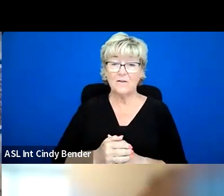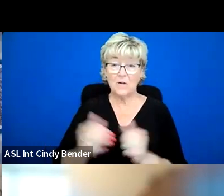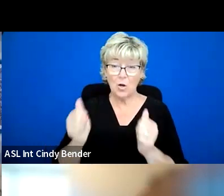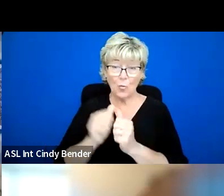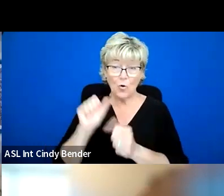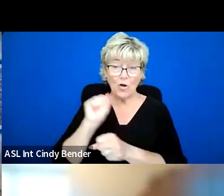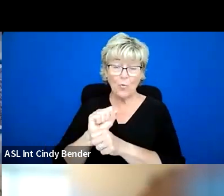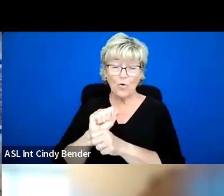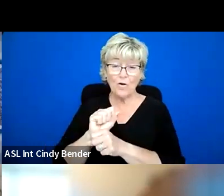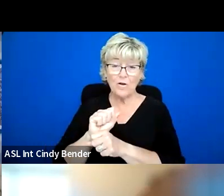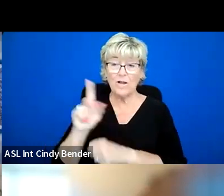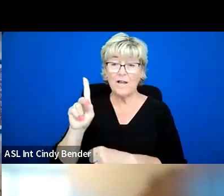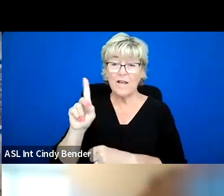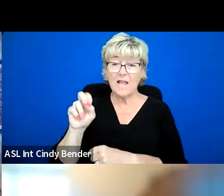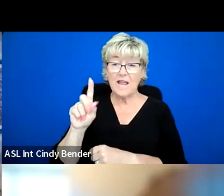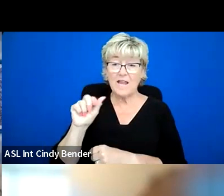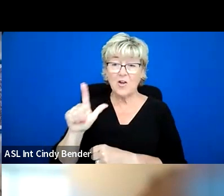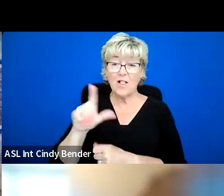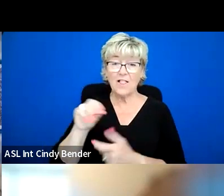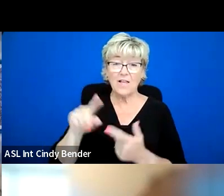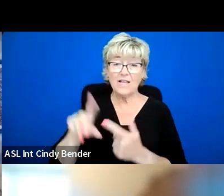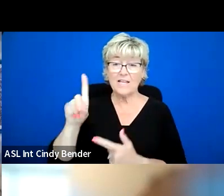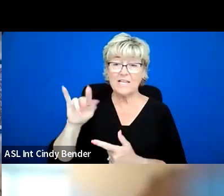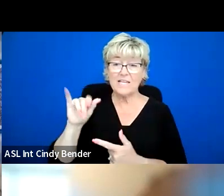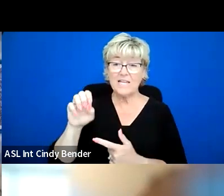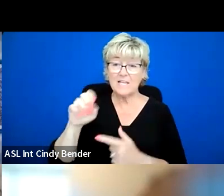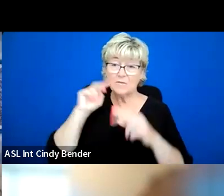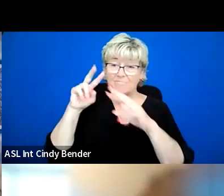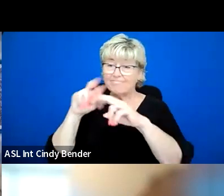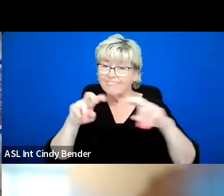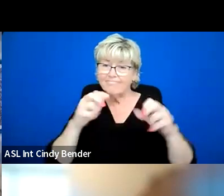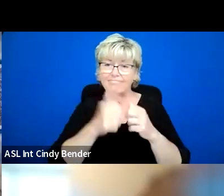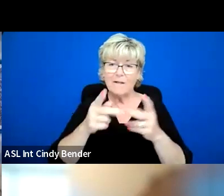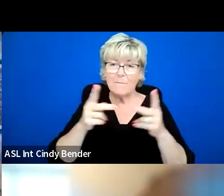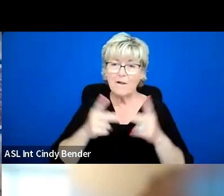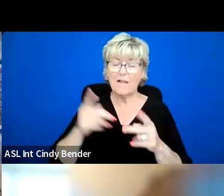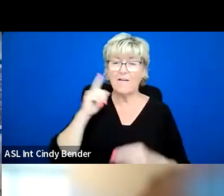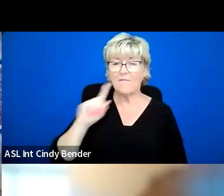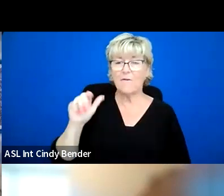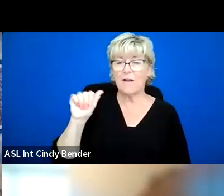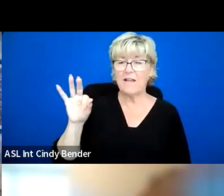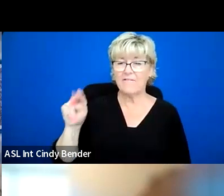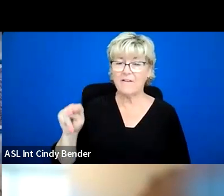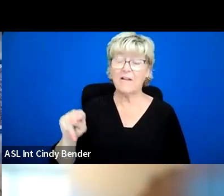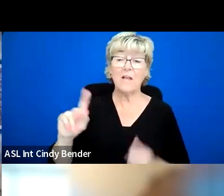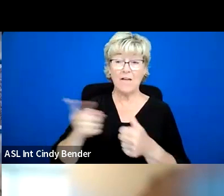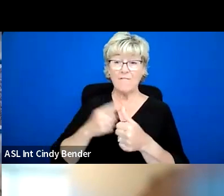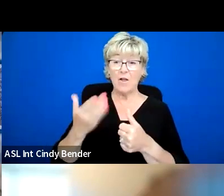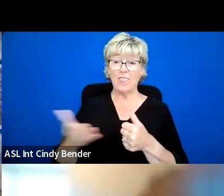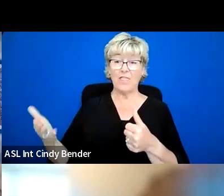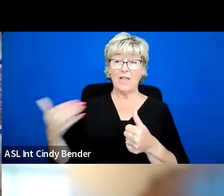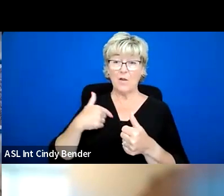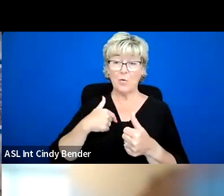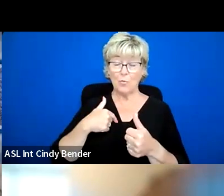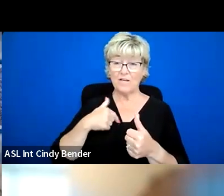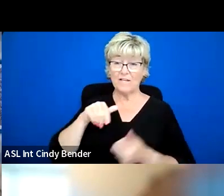working with Kendall and Denise is assess each facility for access and functional needs. And it is the first item we address